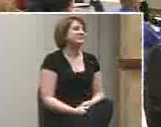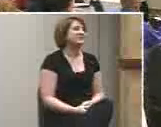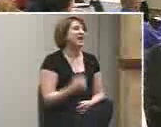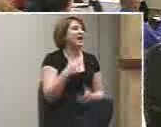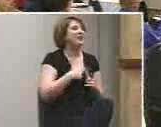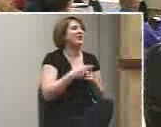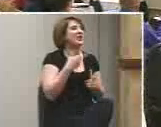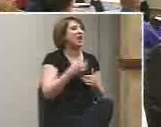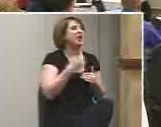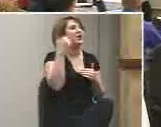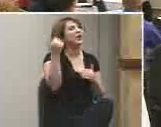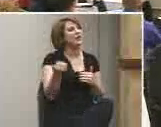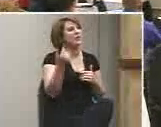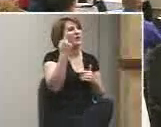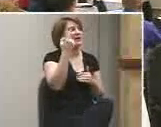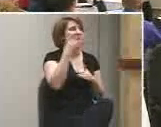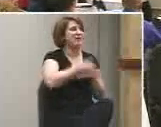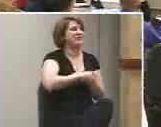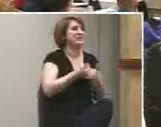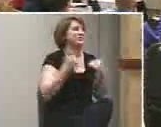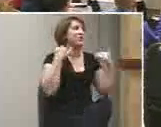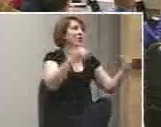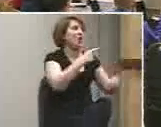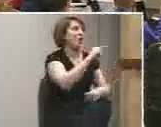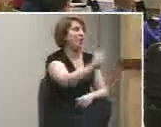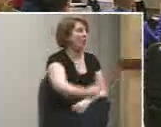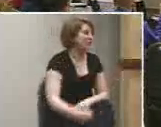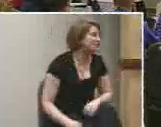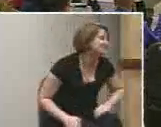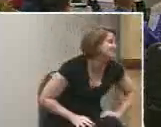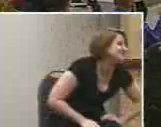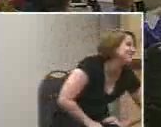after this. So, go.